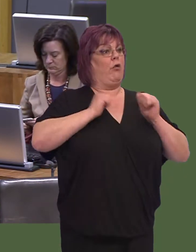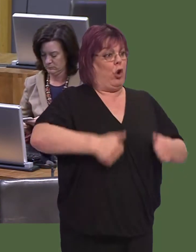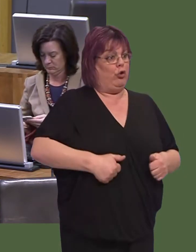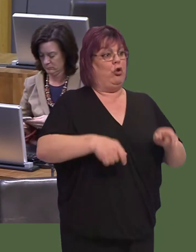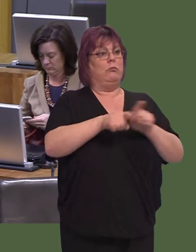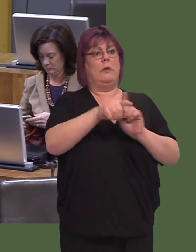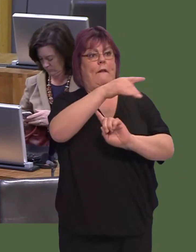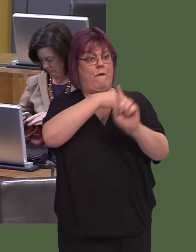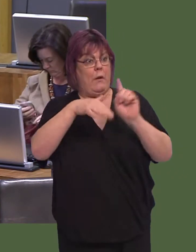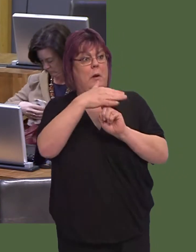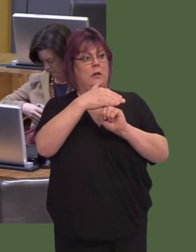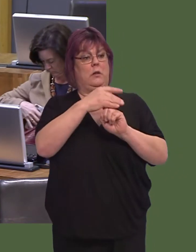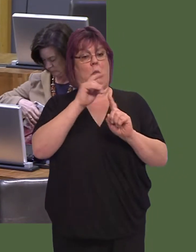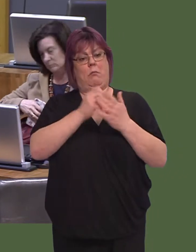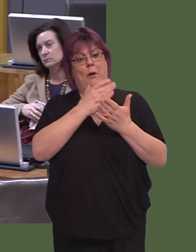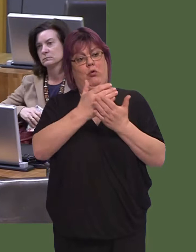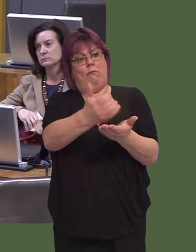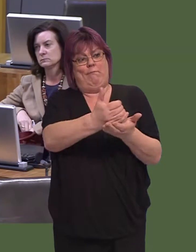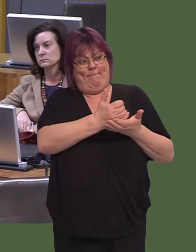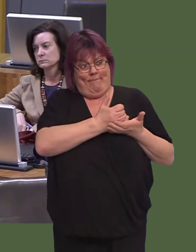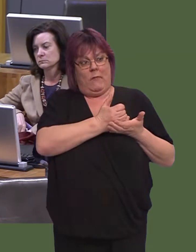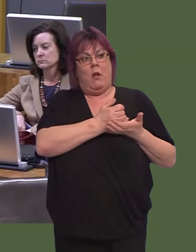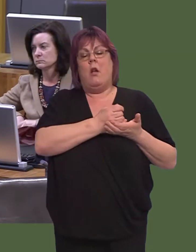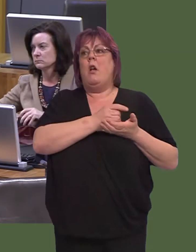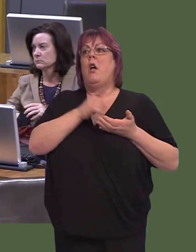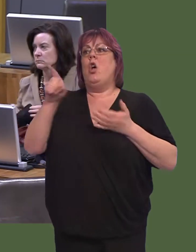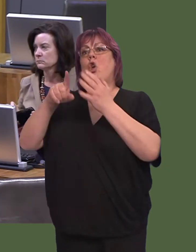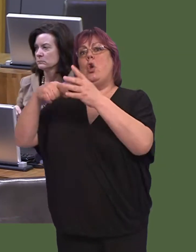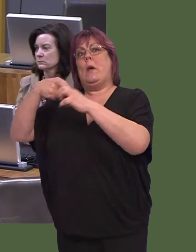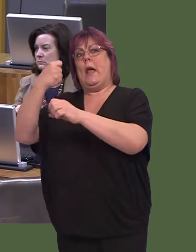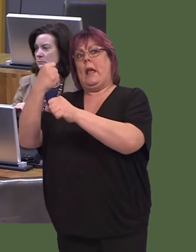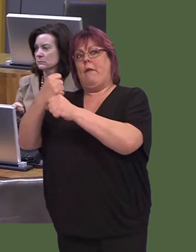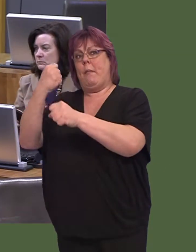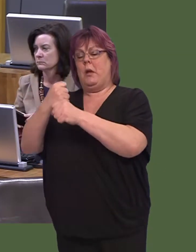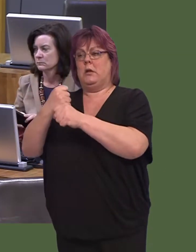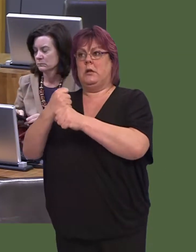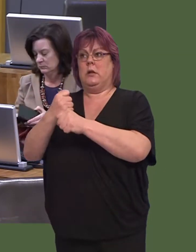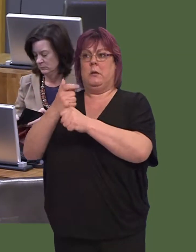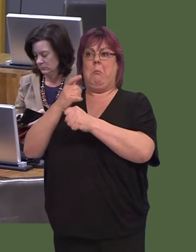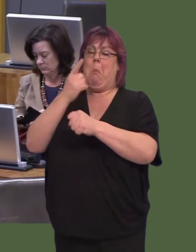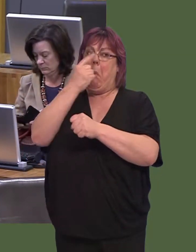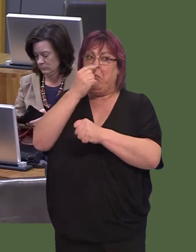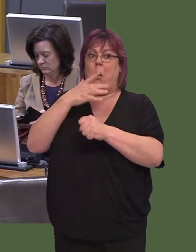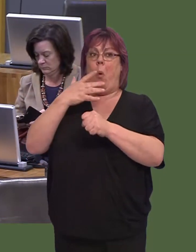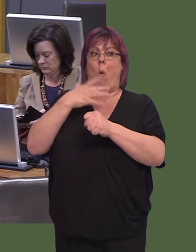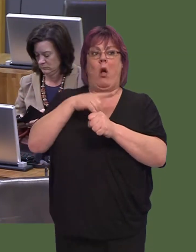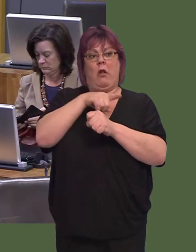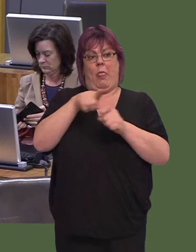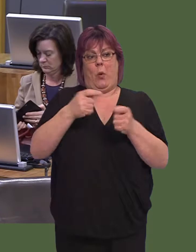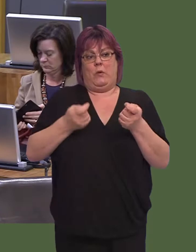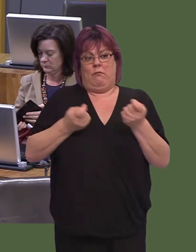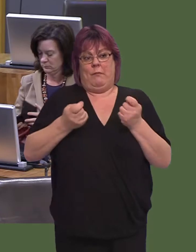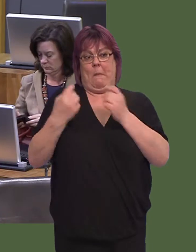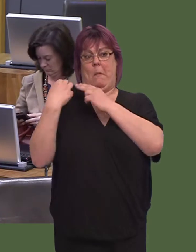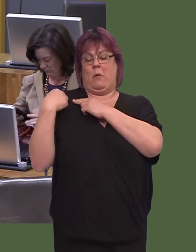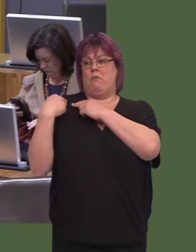and environment, and has been well documented. We do not agree with any attempt, without agreement, to